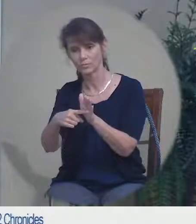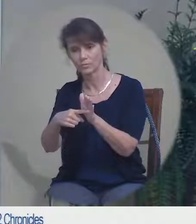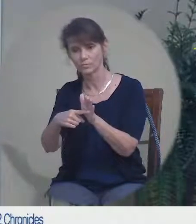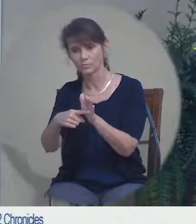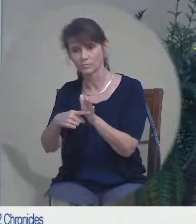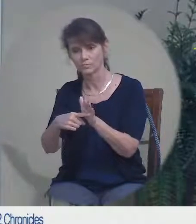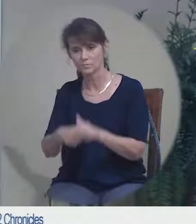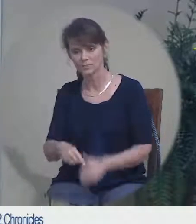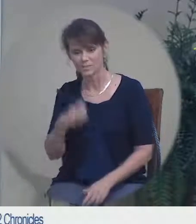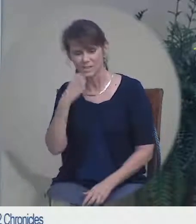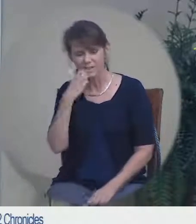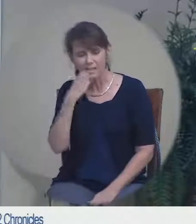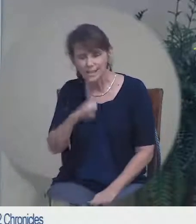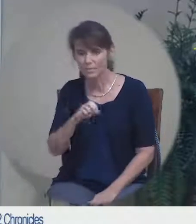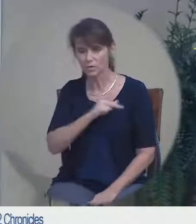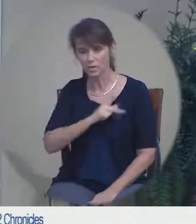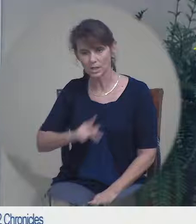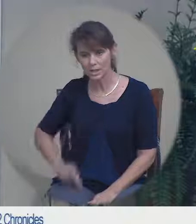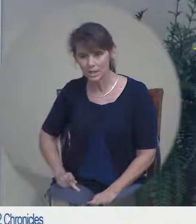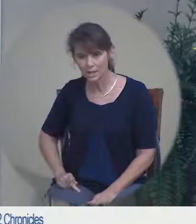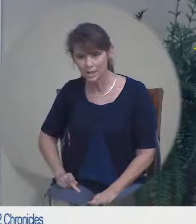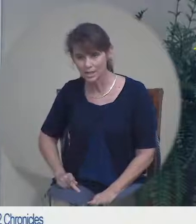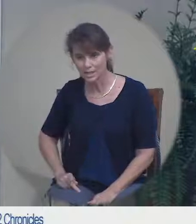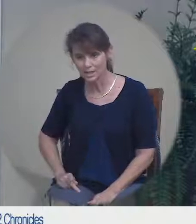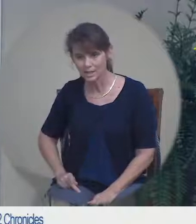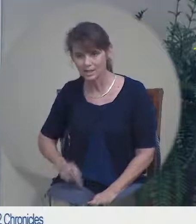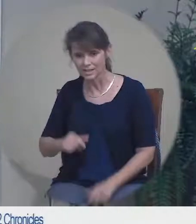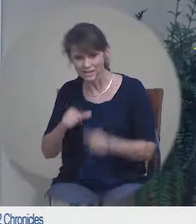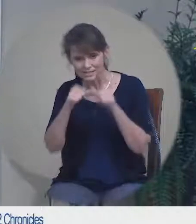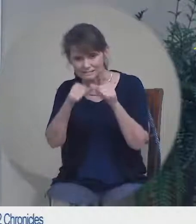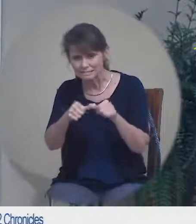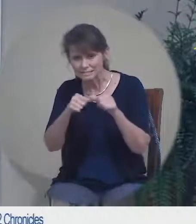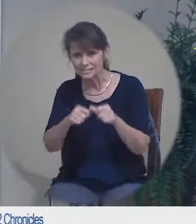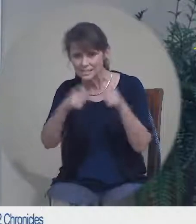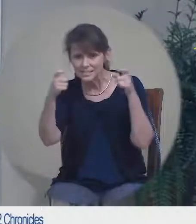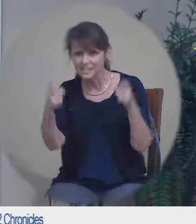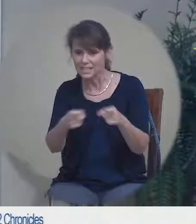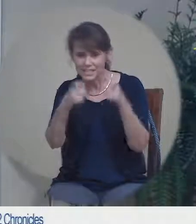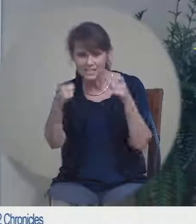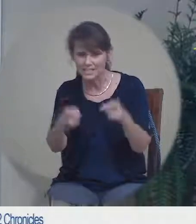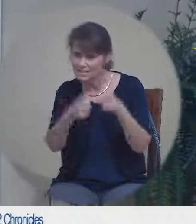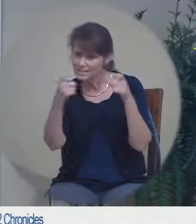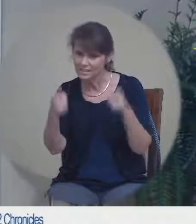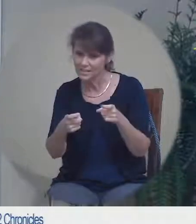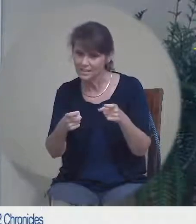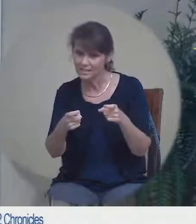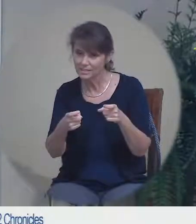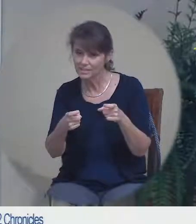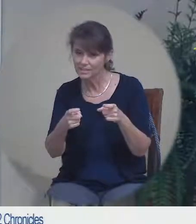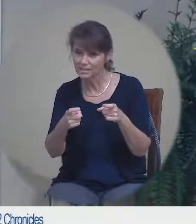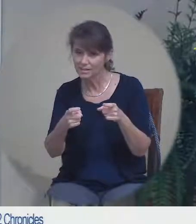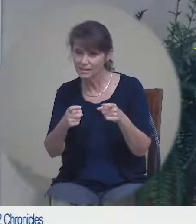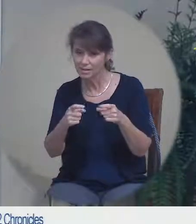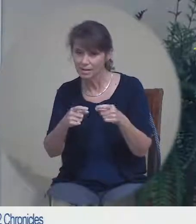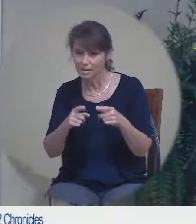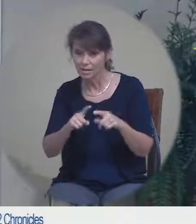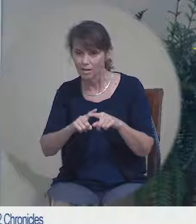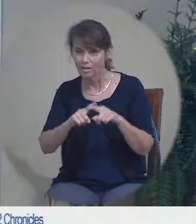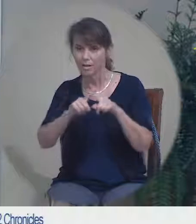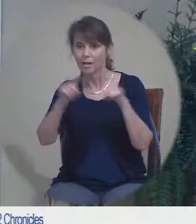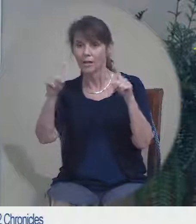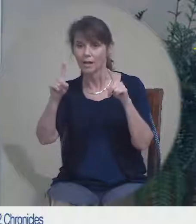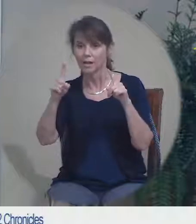Here's this wicked king who did not turn aside from the sins of Jeroboam the son of Nebat, but as soon as he was willing to entreat the